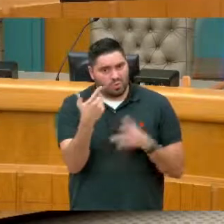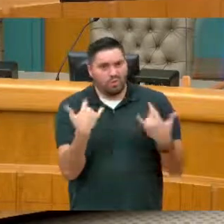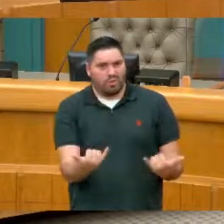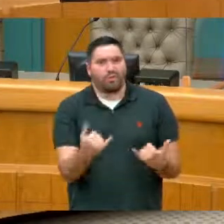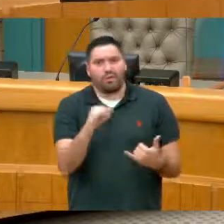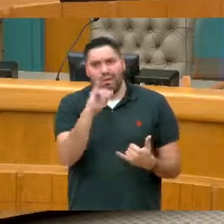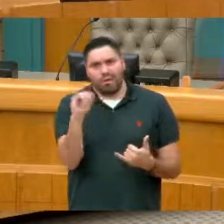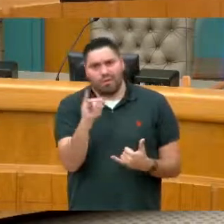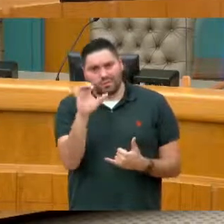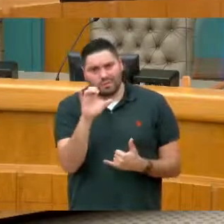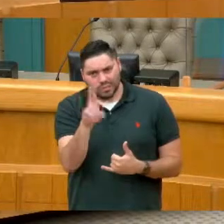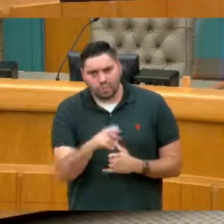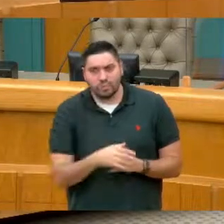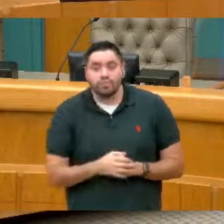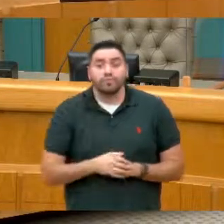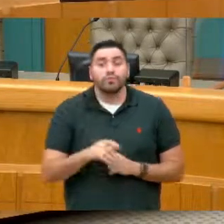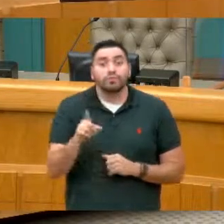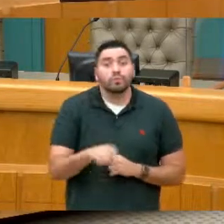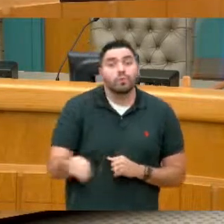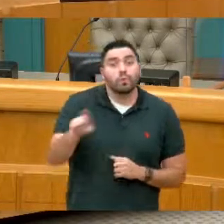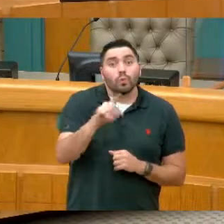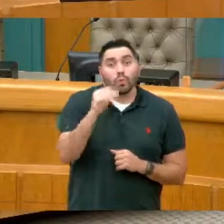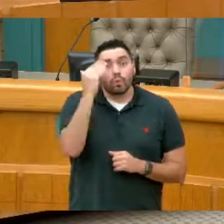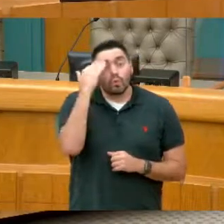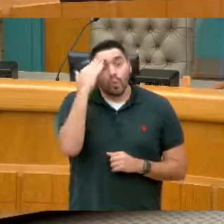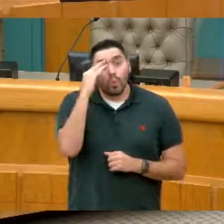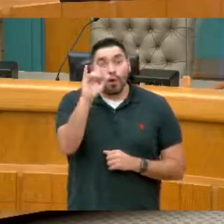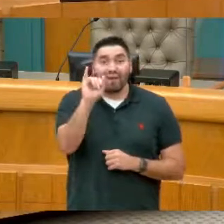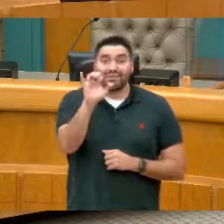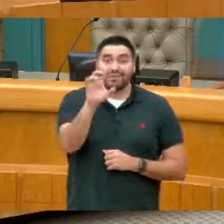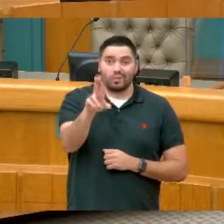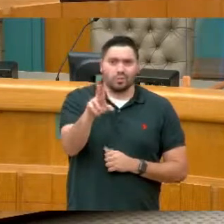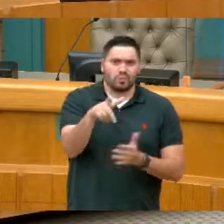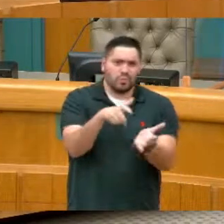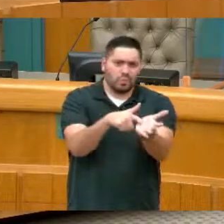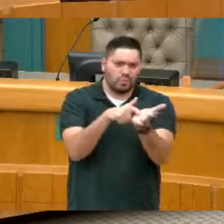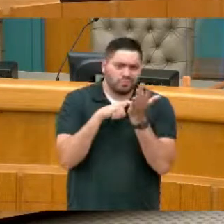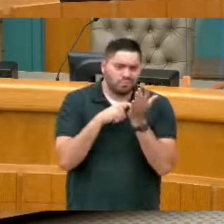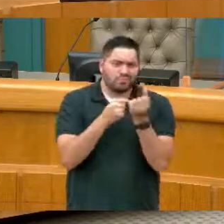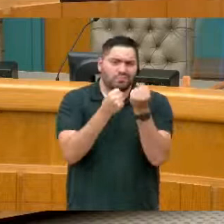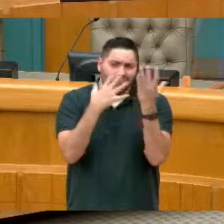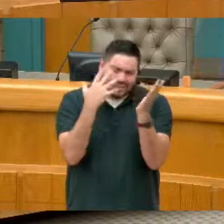63, 62, 60, and 62 again today.